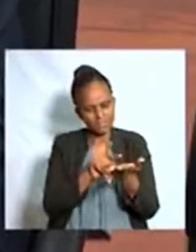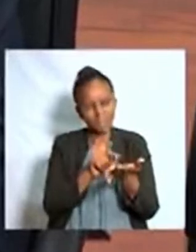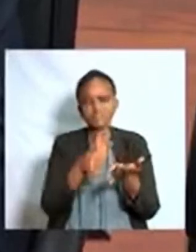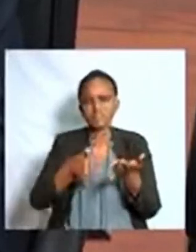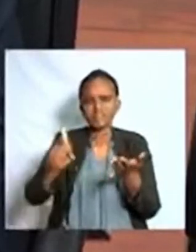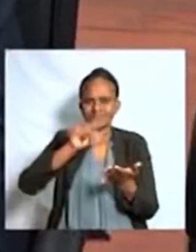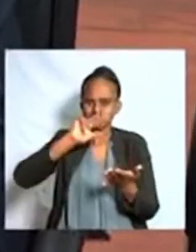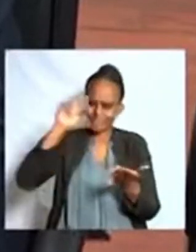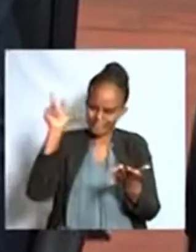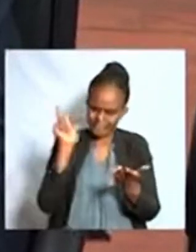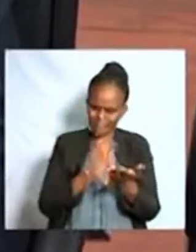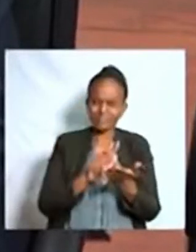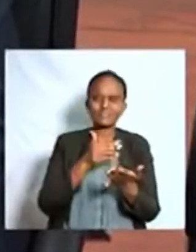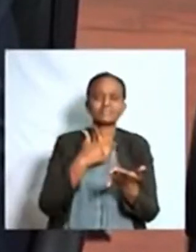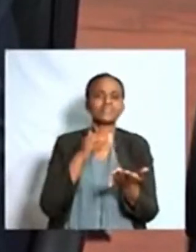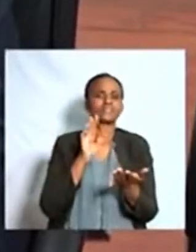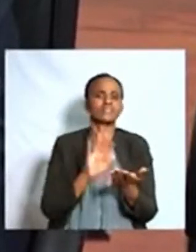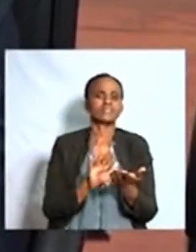appended your